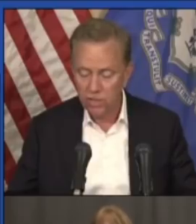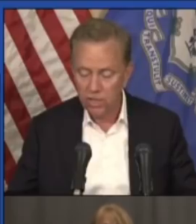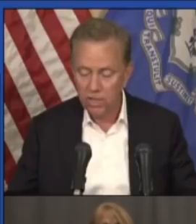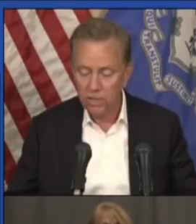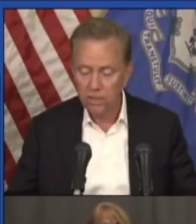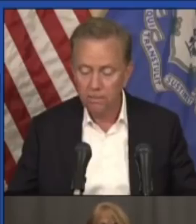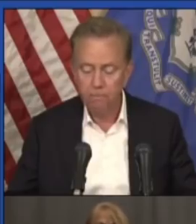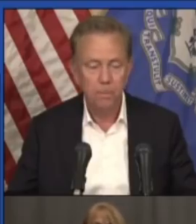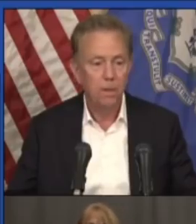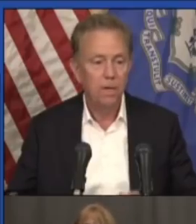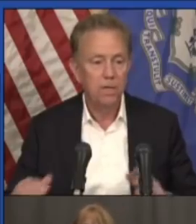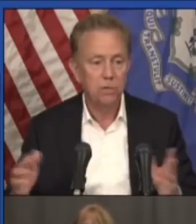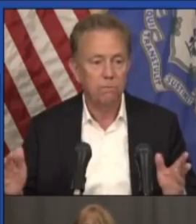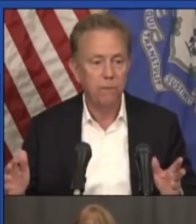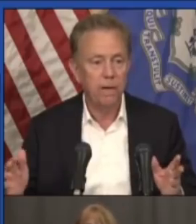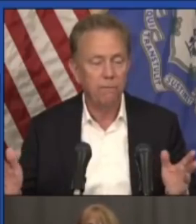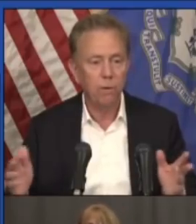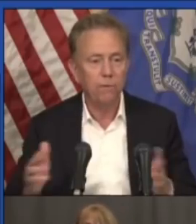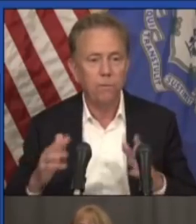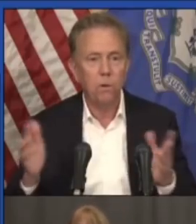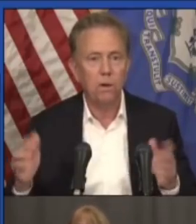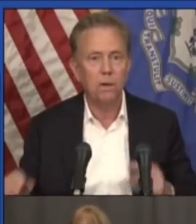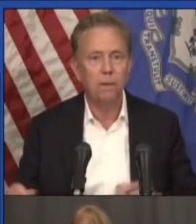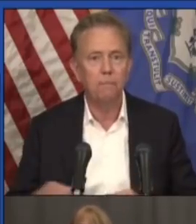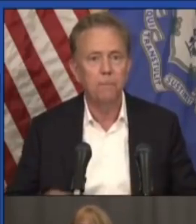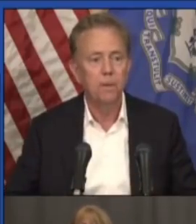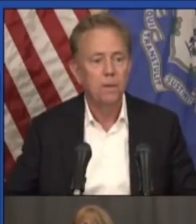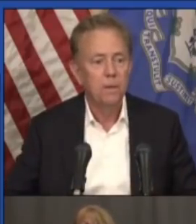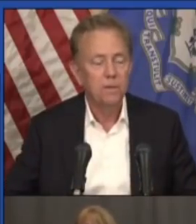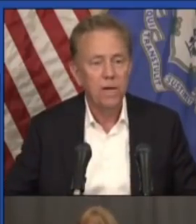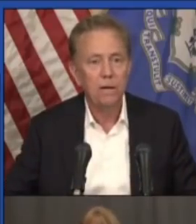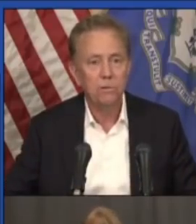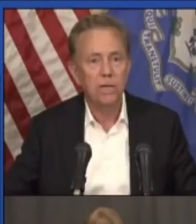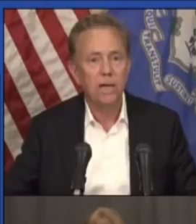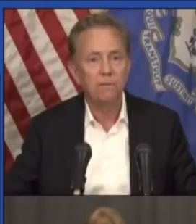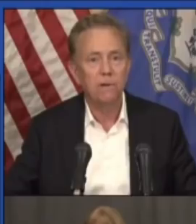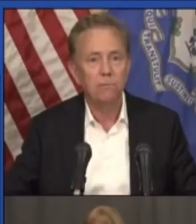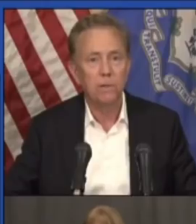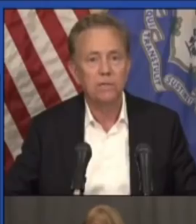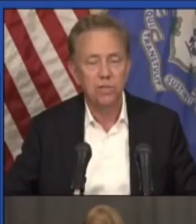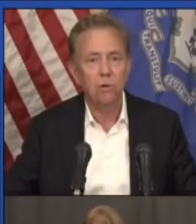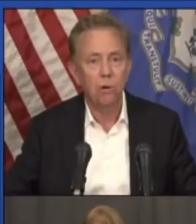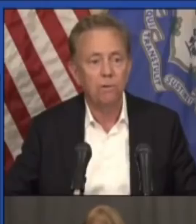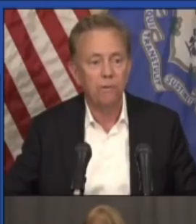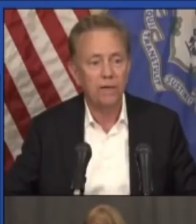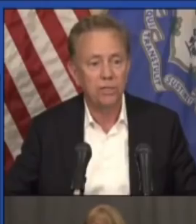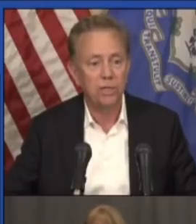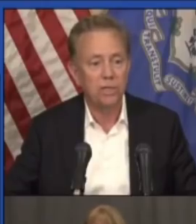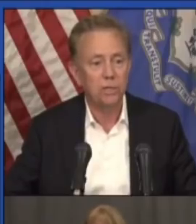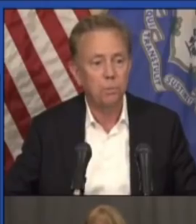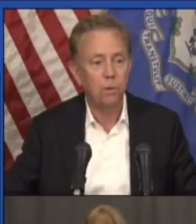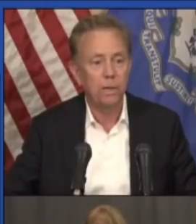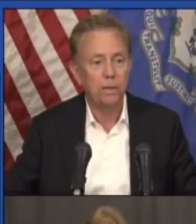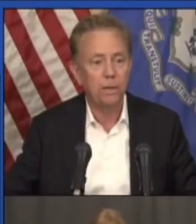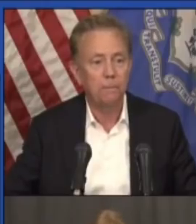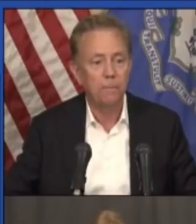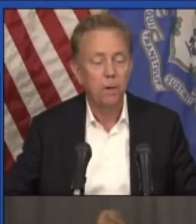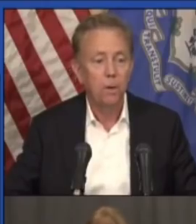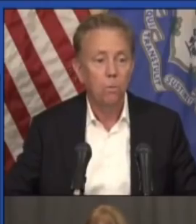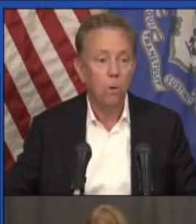you can see that we got 44 towns that have really zero infection at this